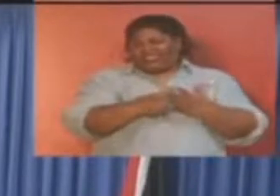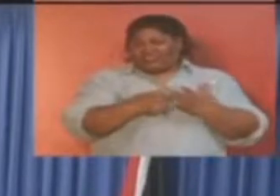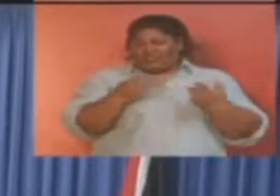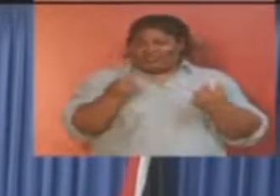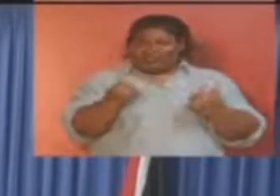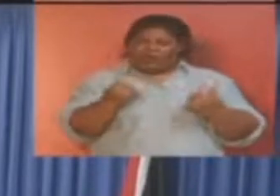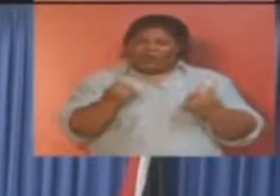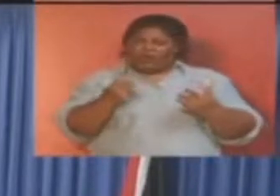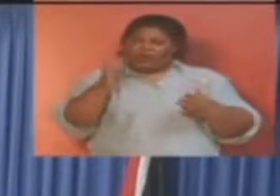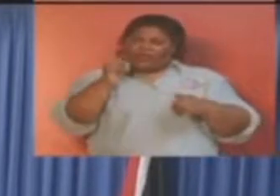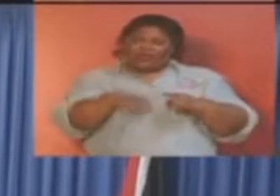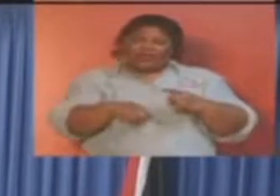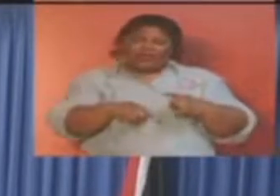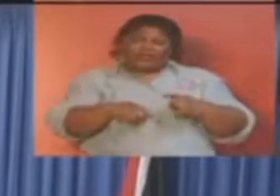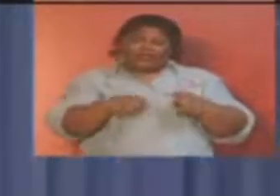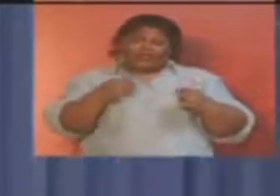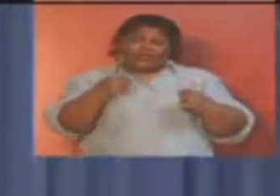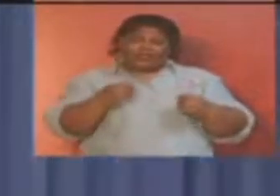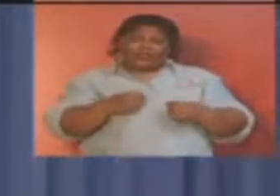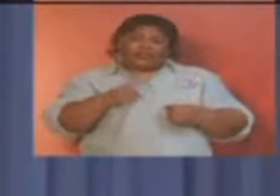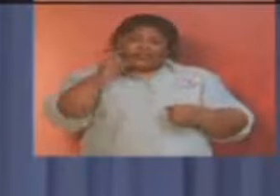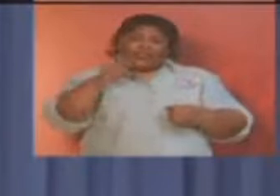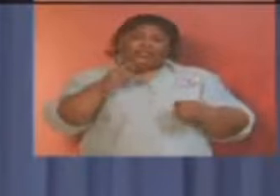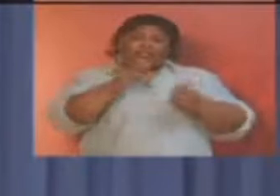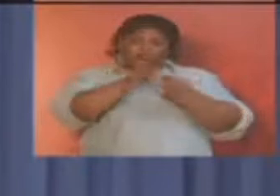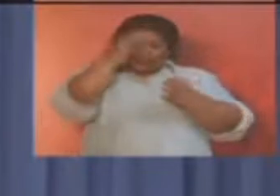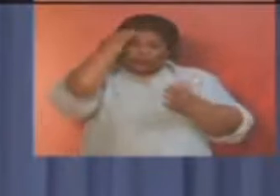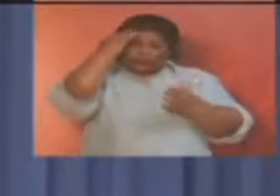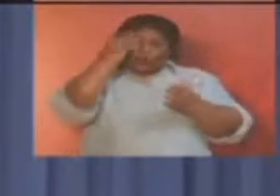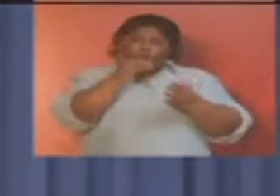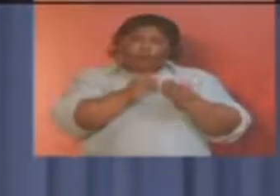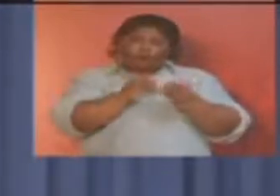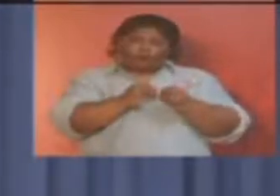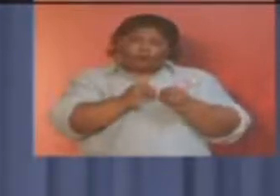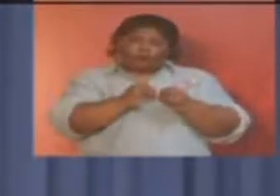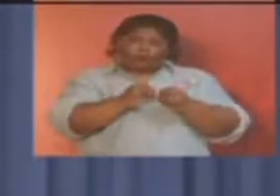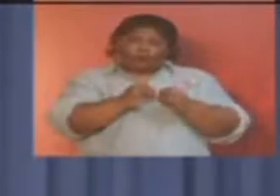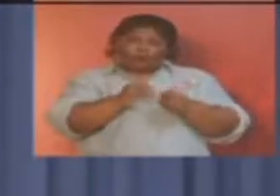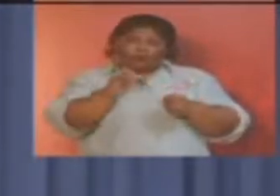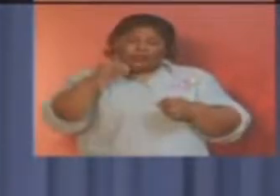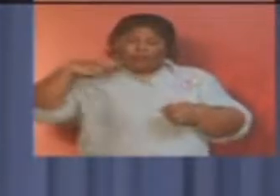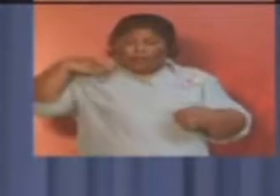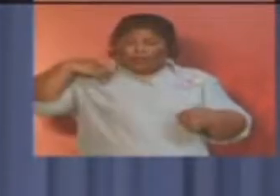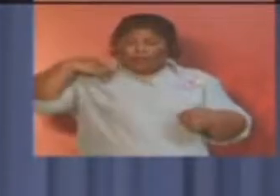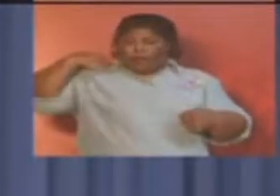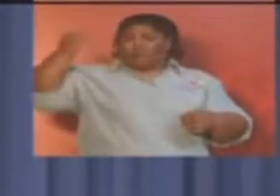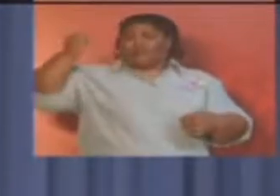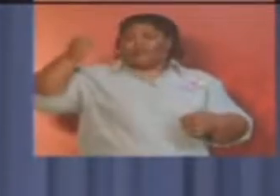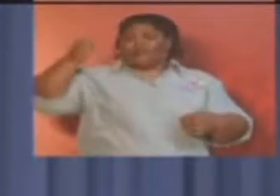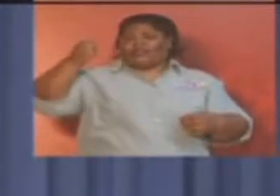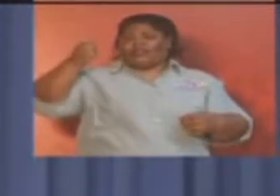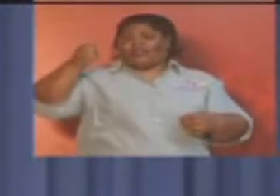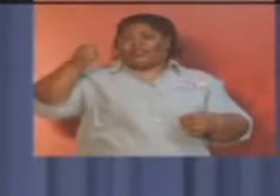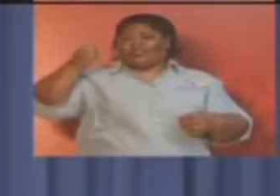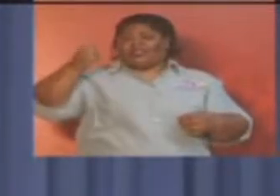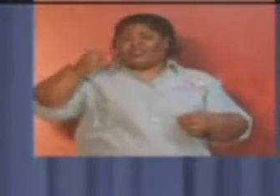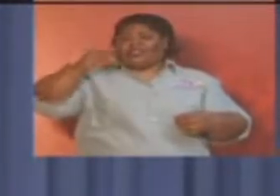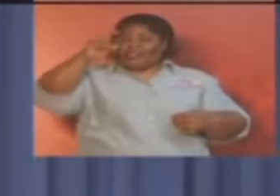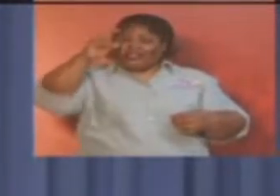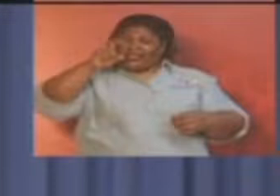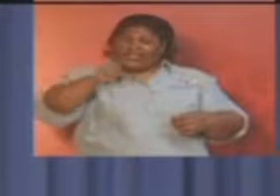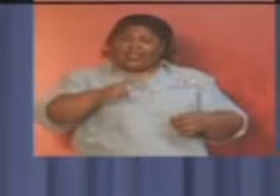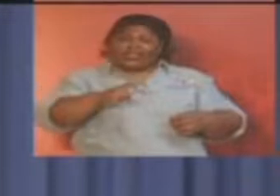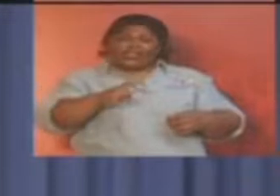say, though, is that employers are part of this problem, to be part of the